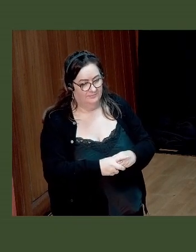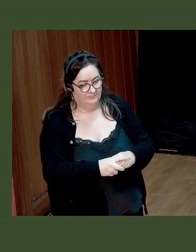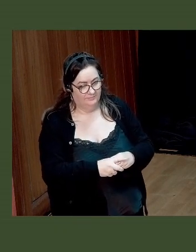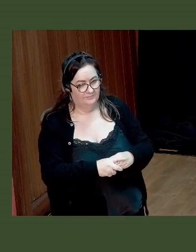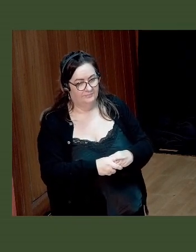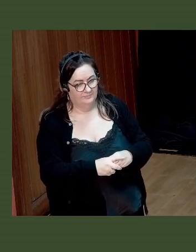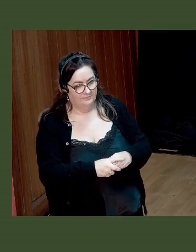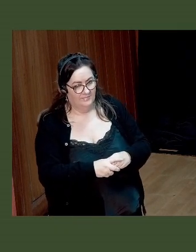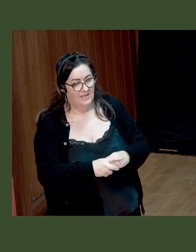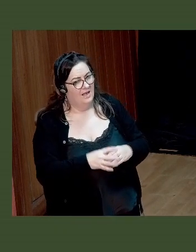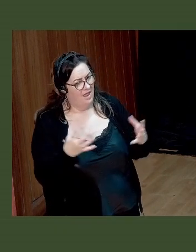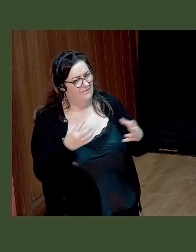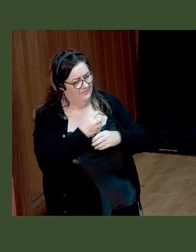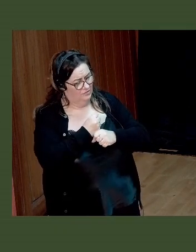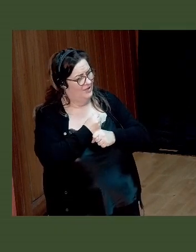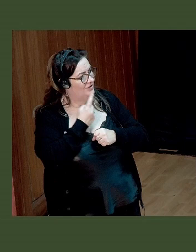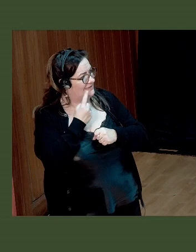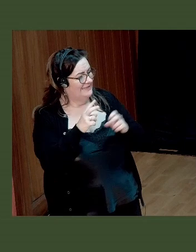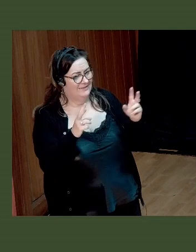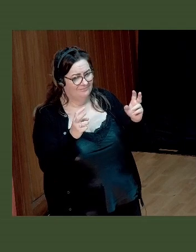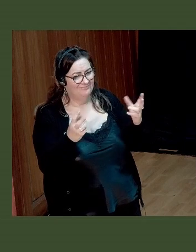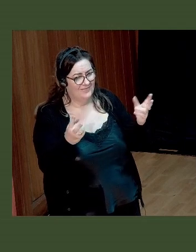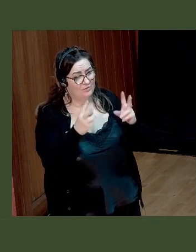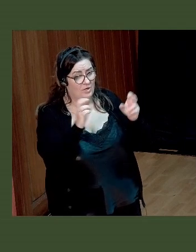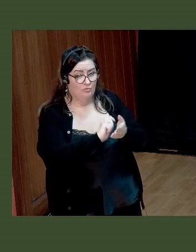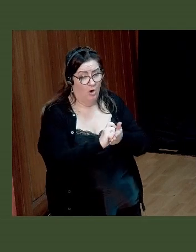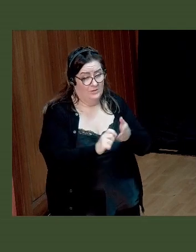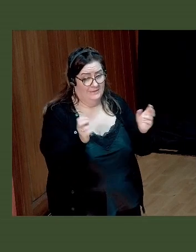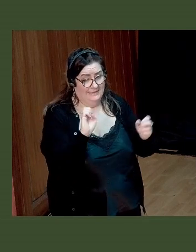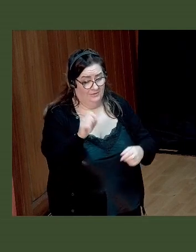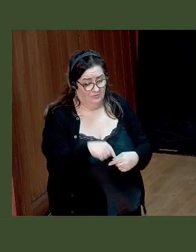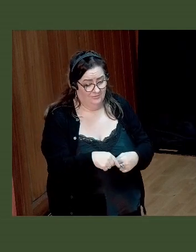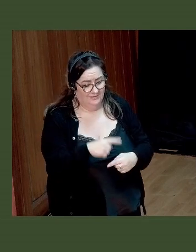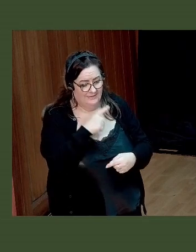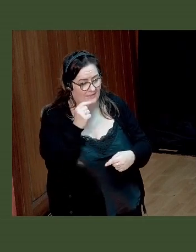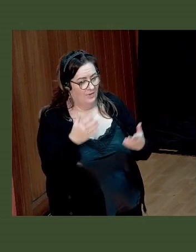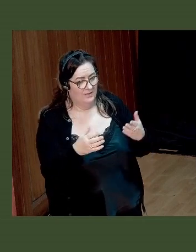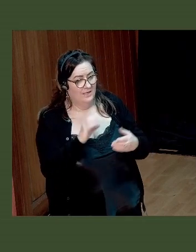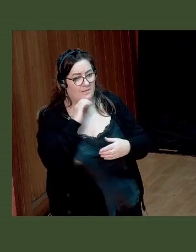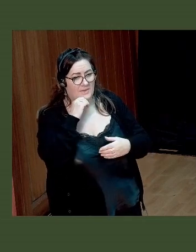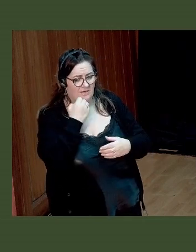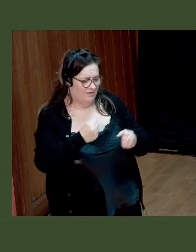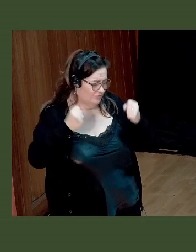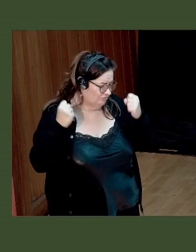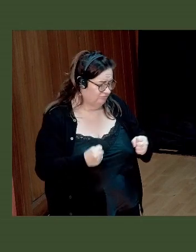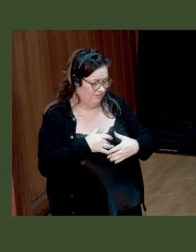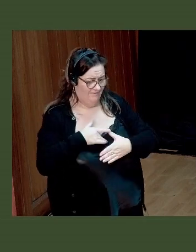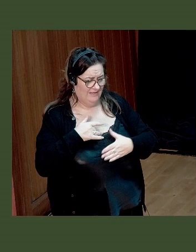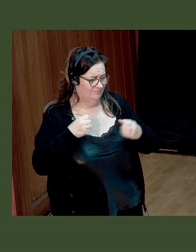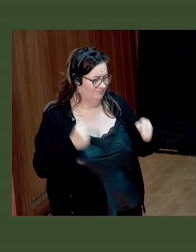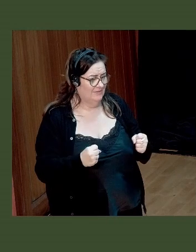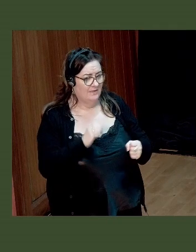And there's a lot of frustration to be noted in this. He wrote it in English. He says, because I feel very strongly that if